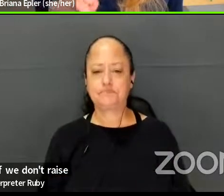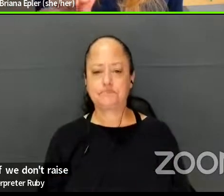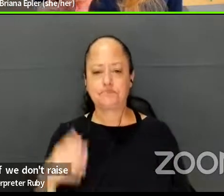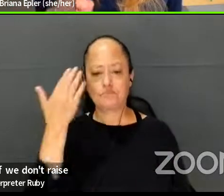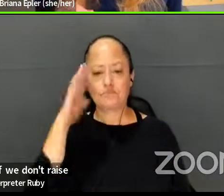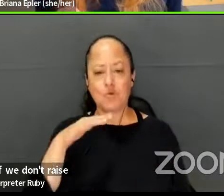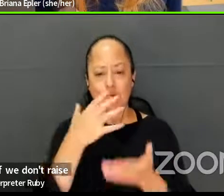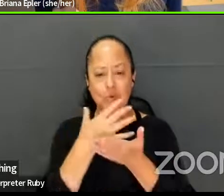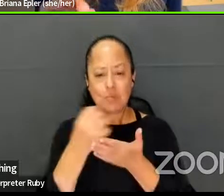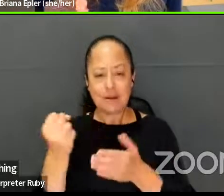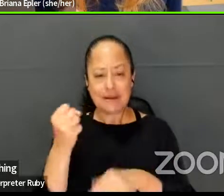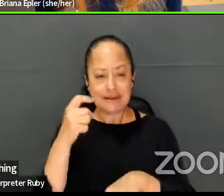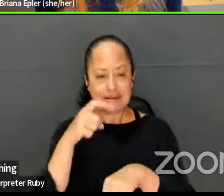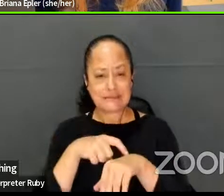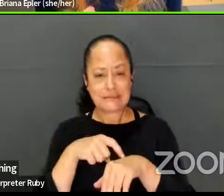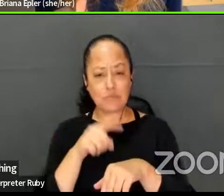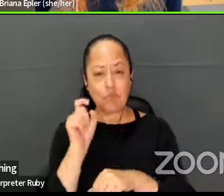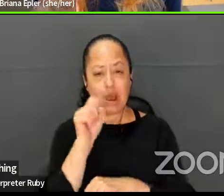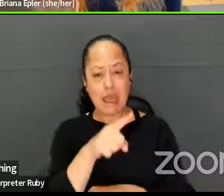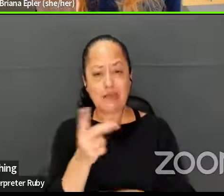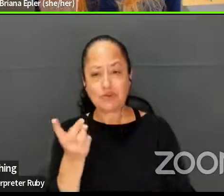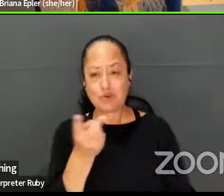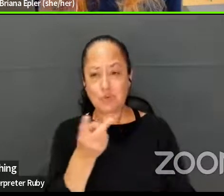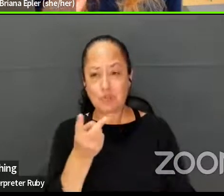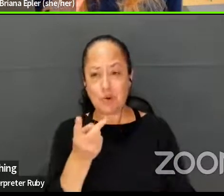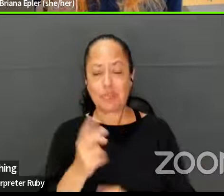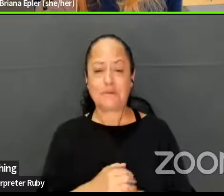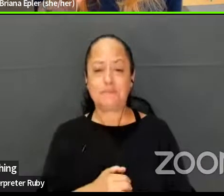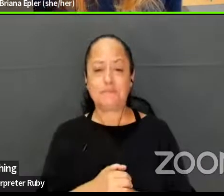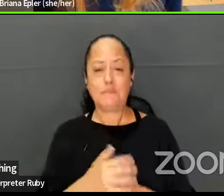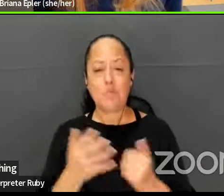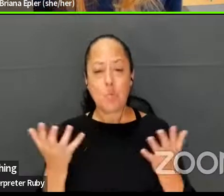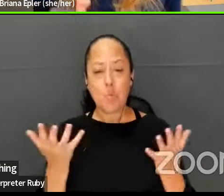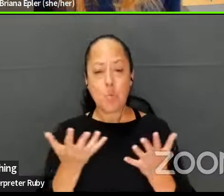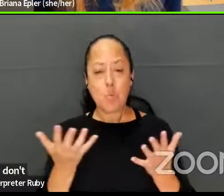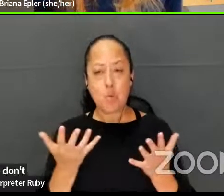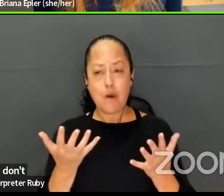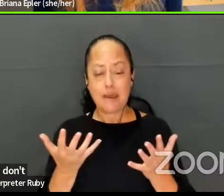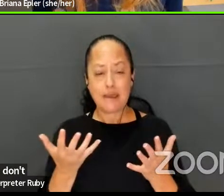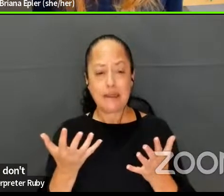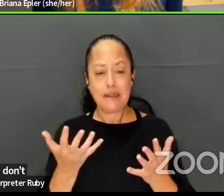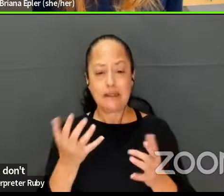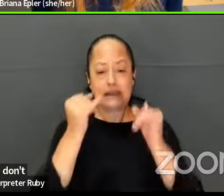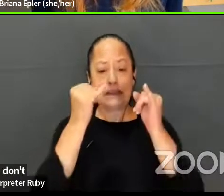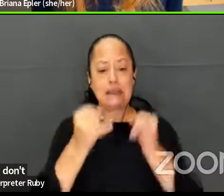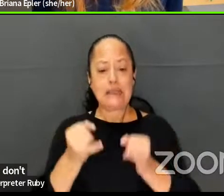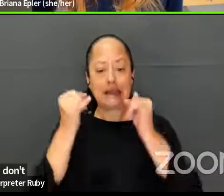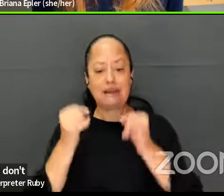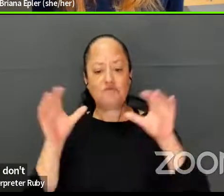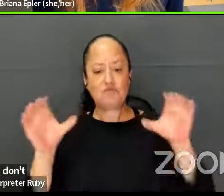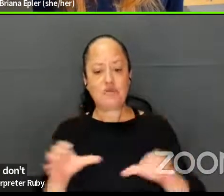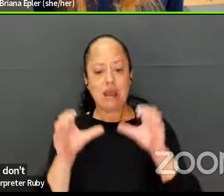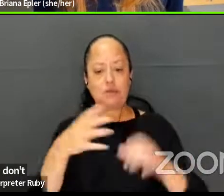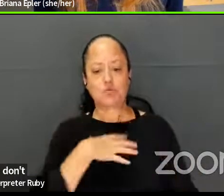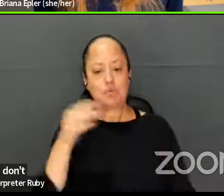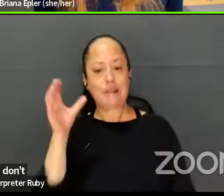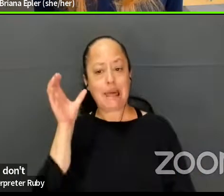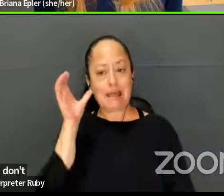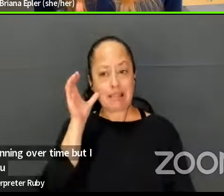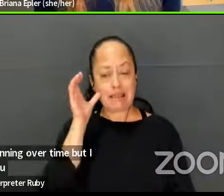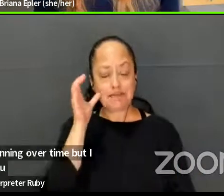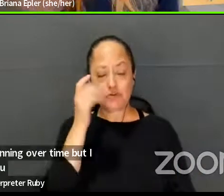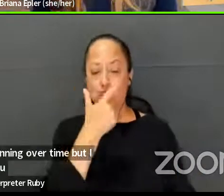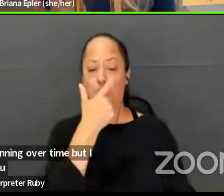over time. I want to ask you both really quickly. What is one individual action you would like listeners and watchers to